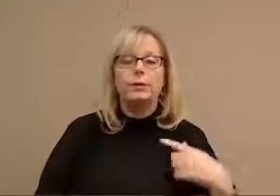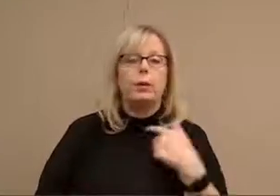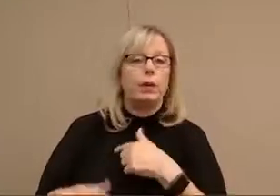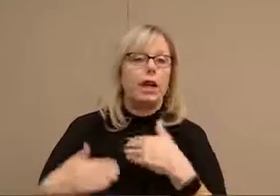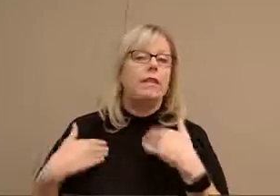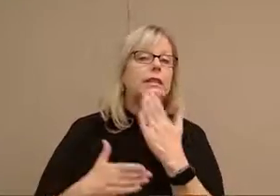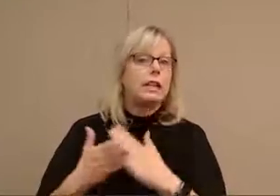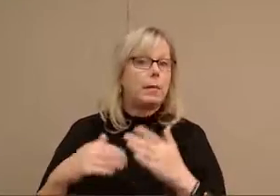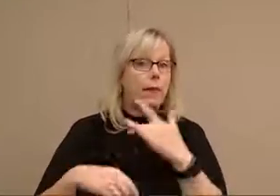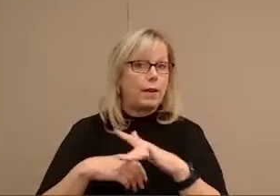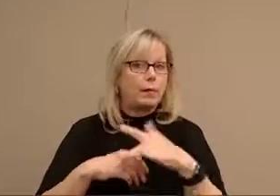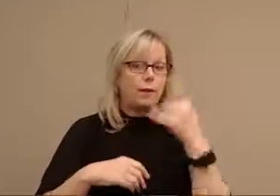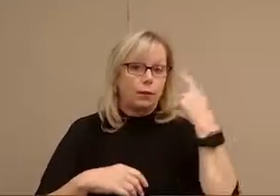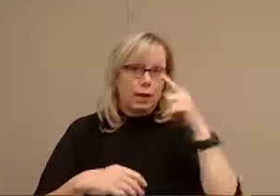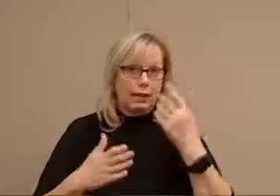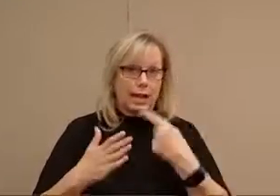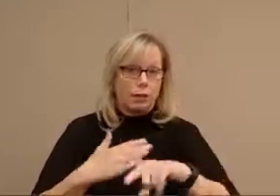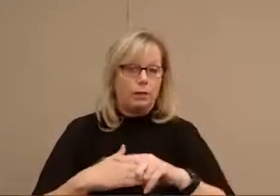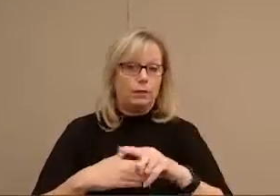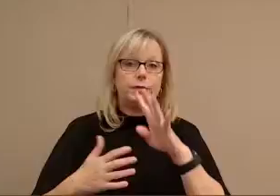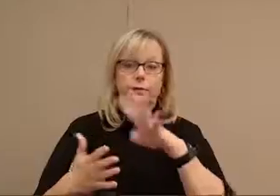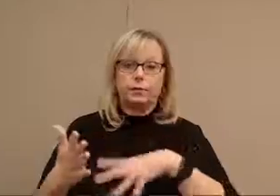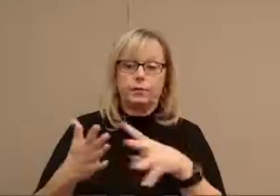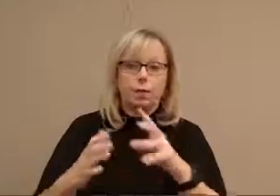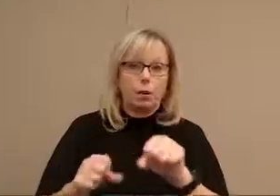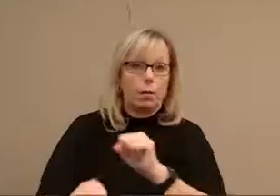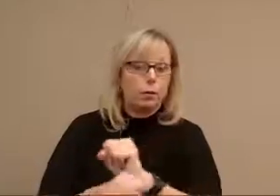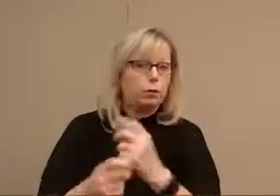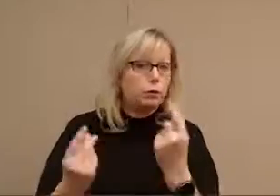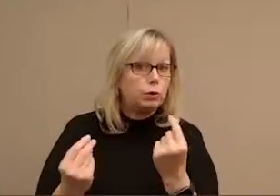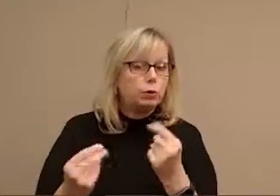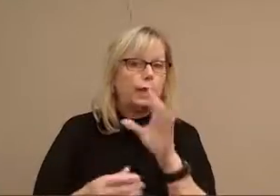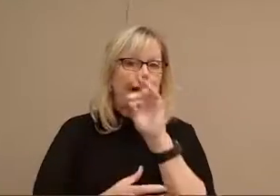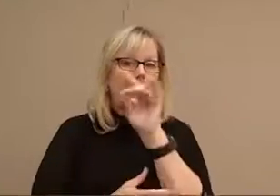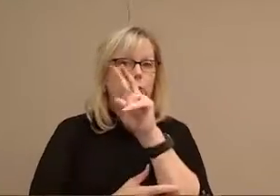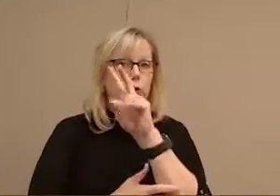some availability for next week. You can schedule those appointments by dialing